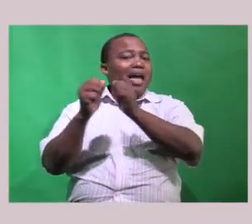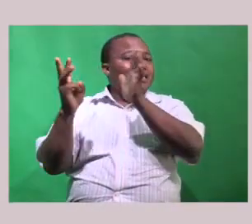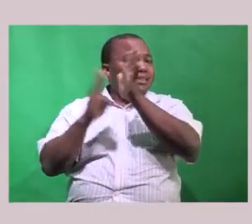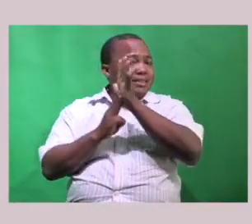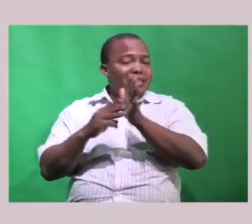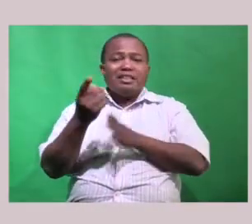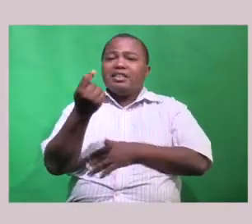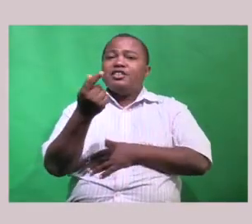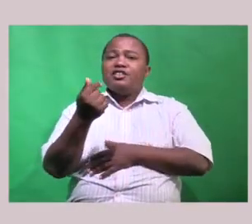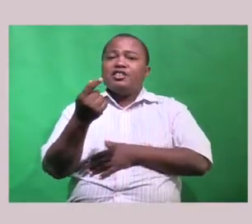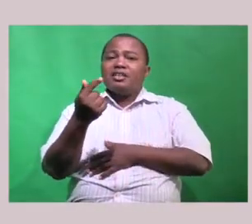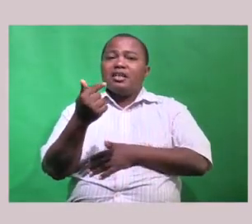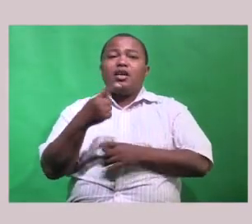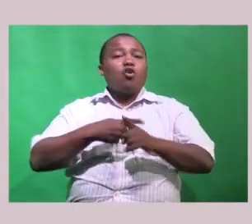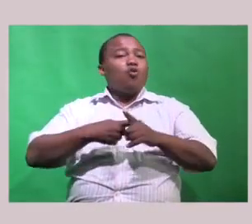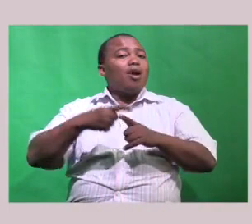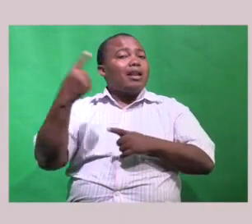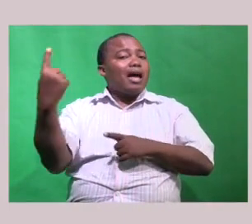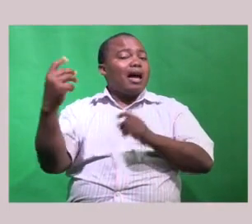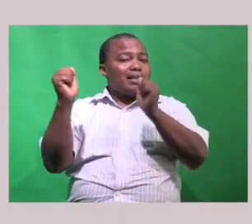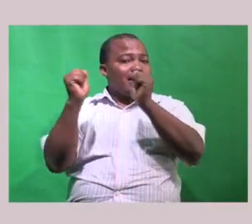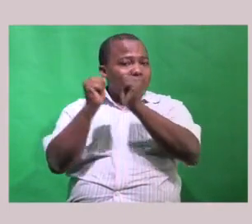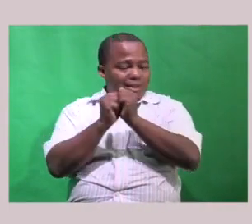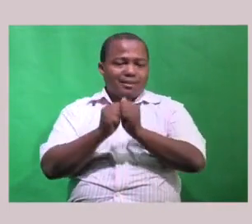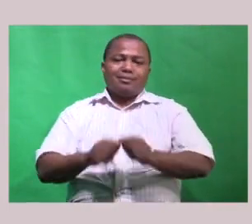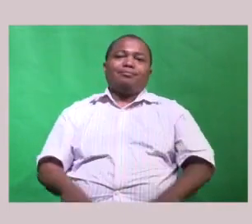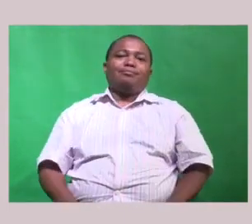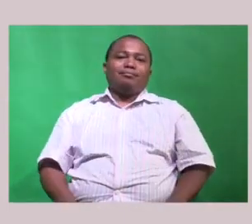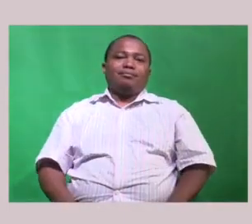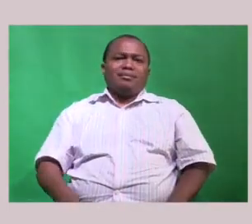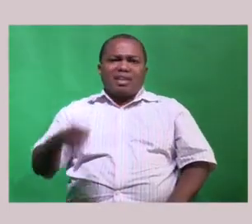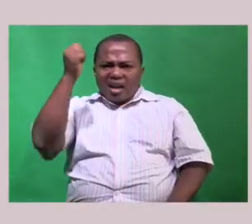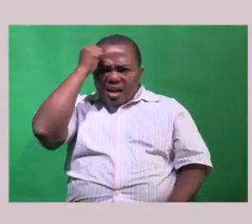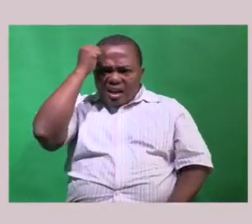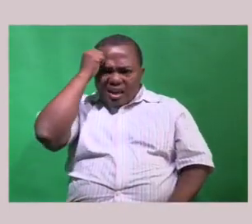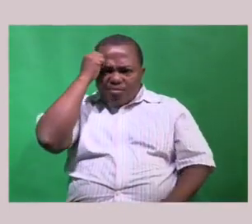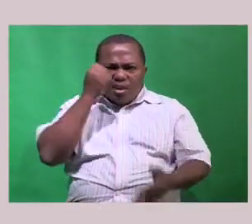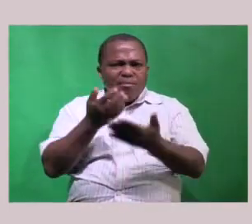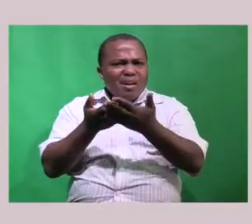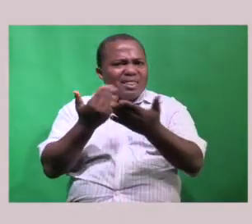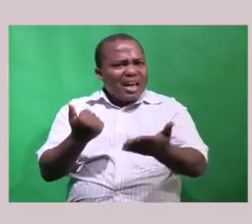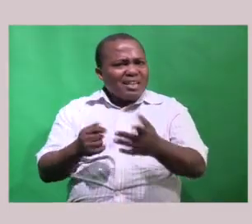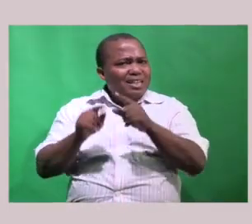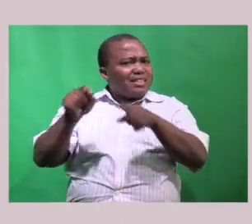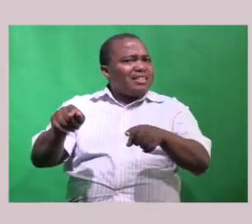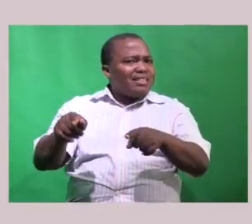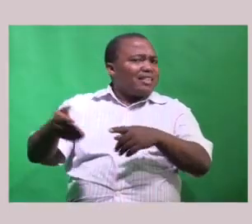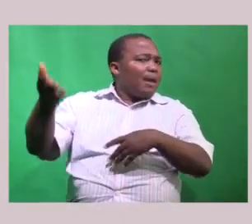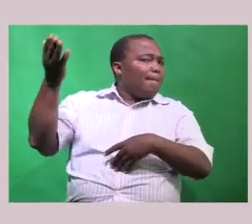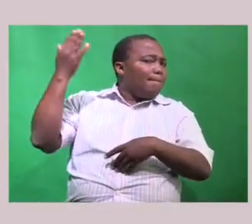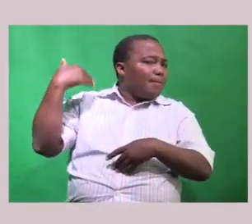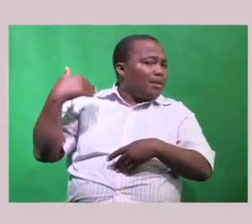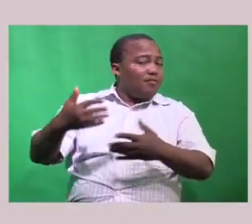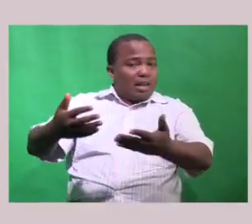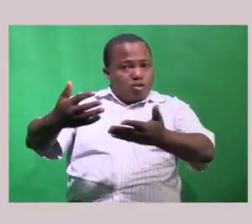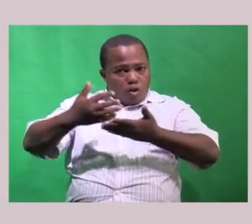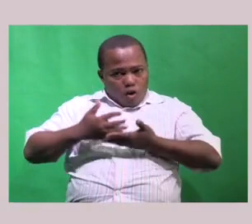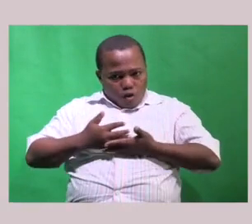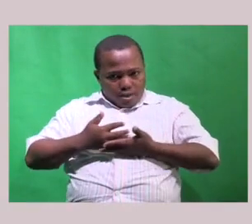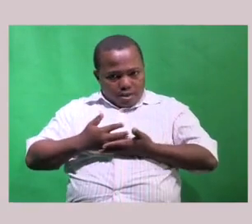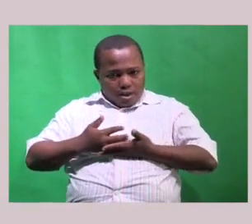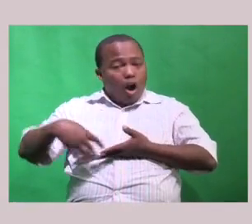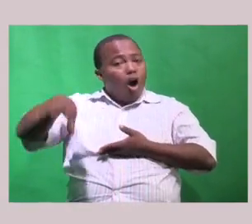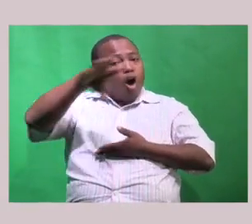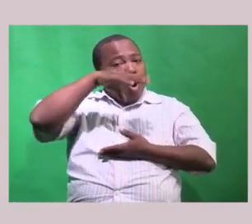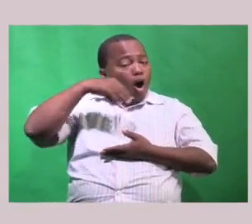shillings 110. Remember that this is a previous owing, and all